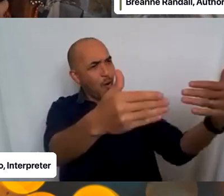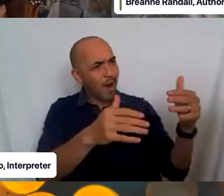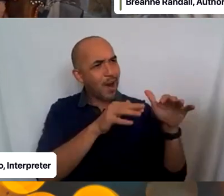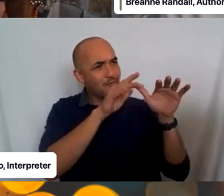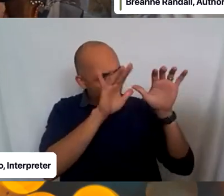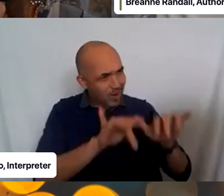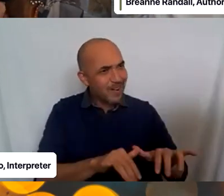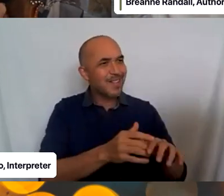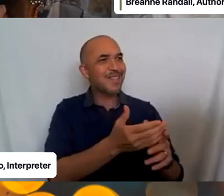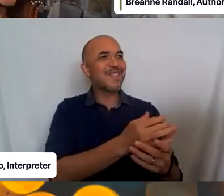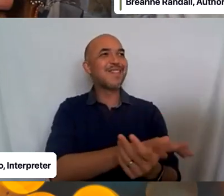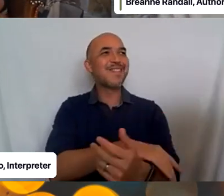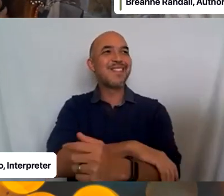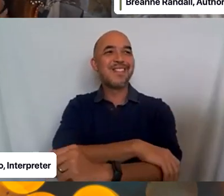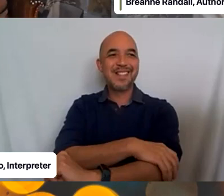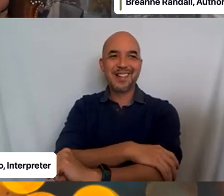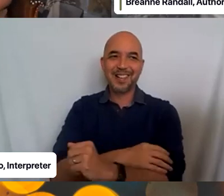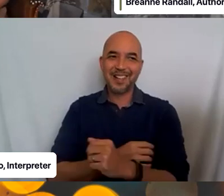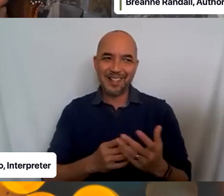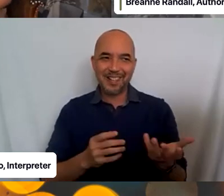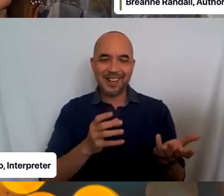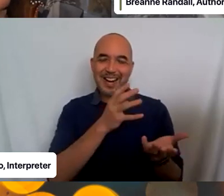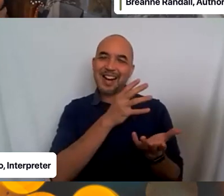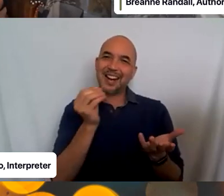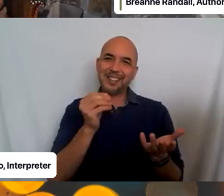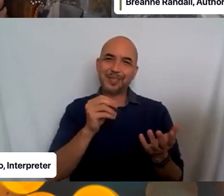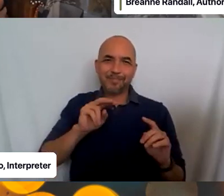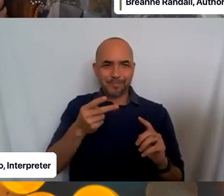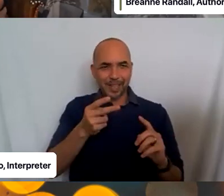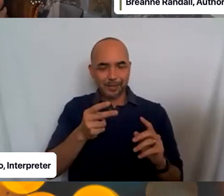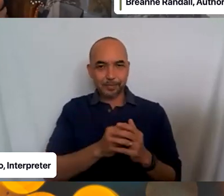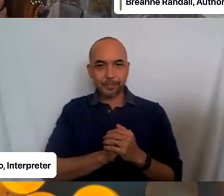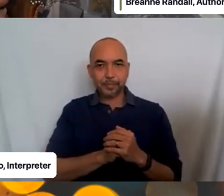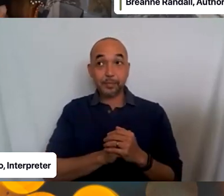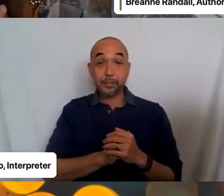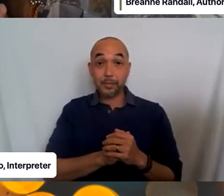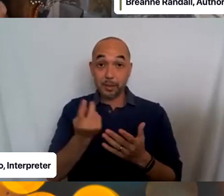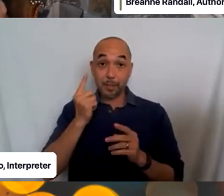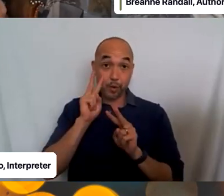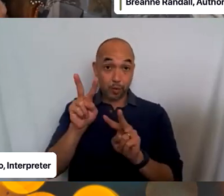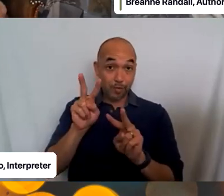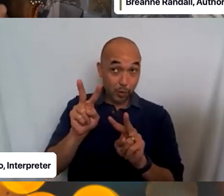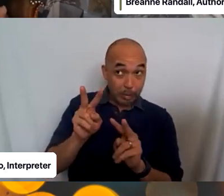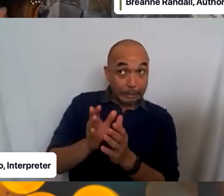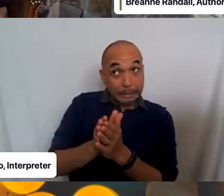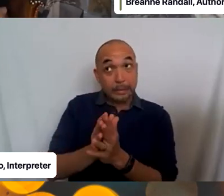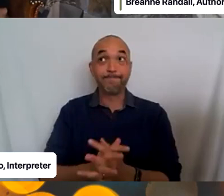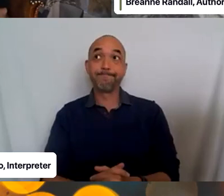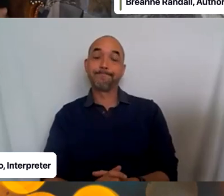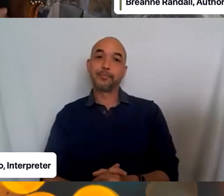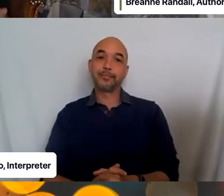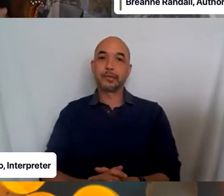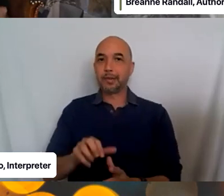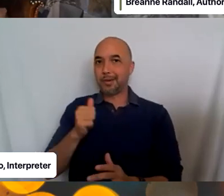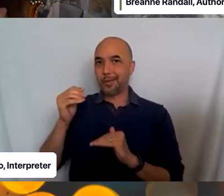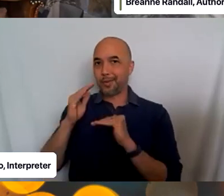Do it. And secondly, to look forward to, gosh, other than the secret